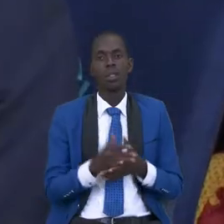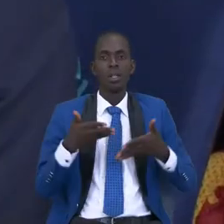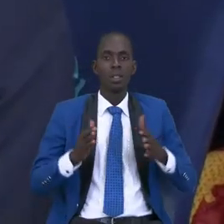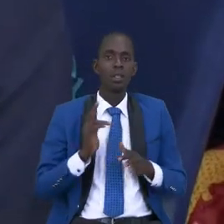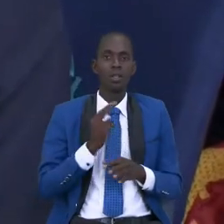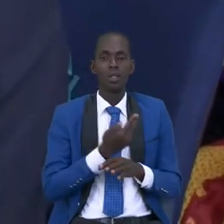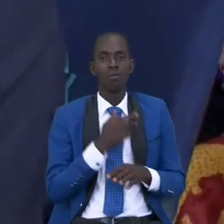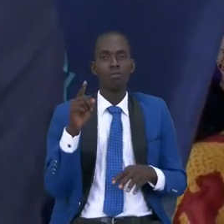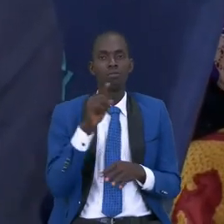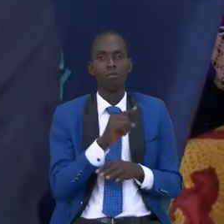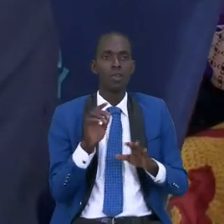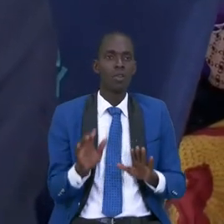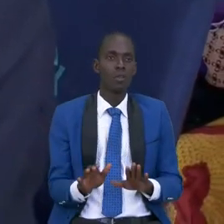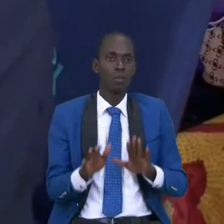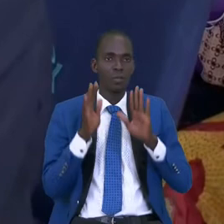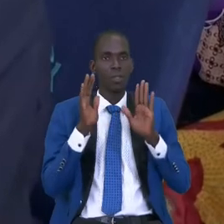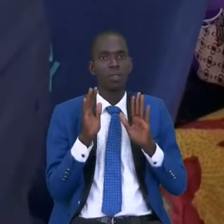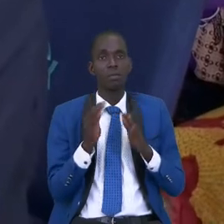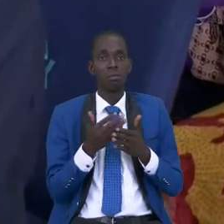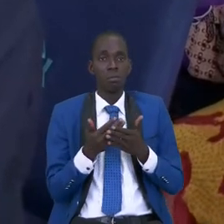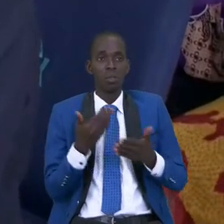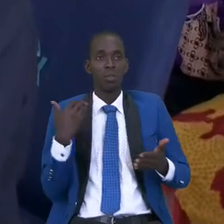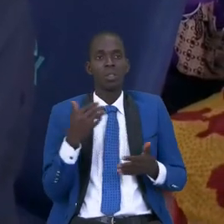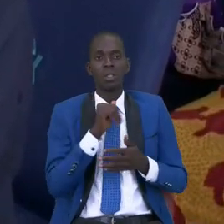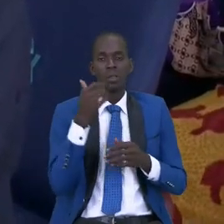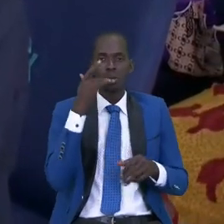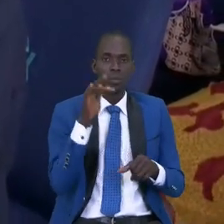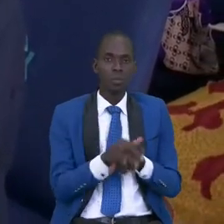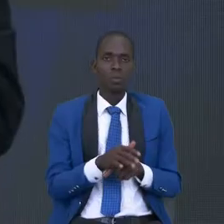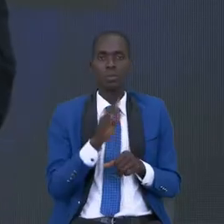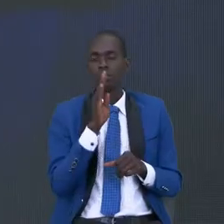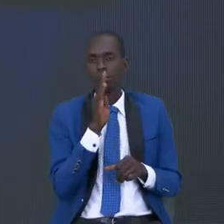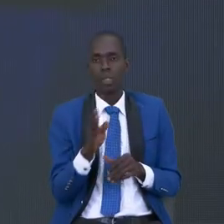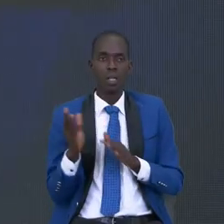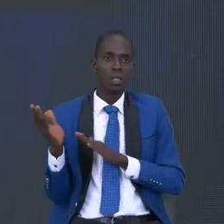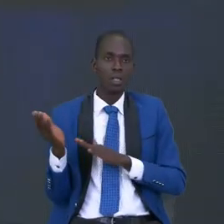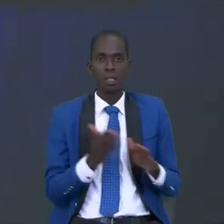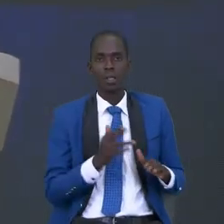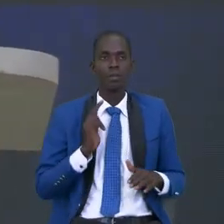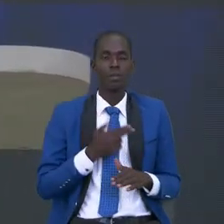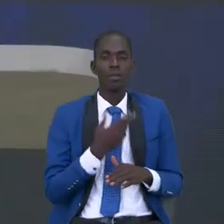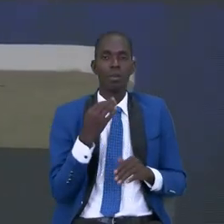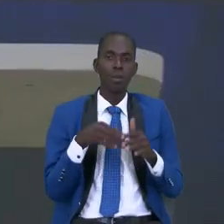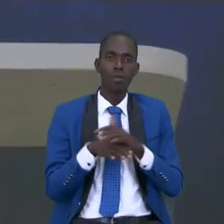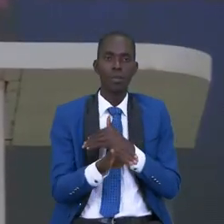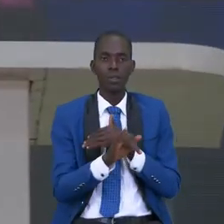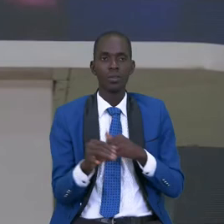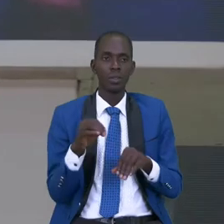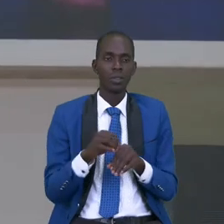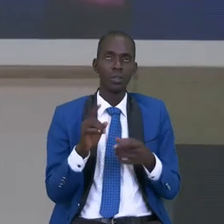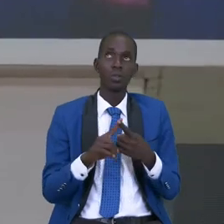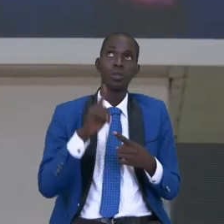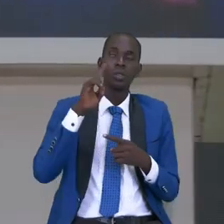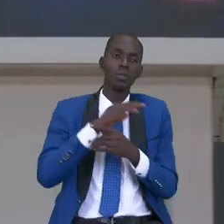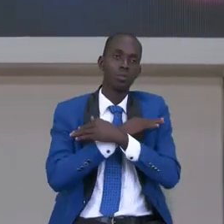therefore fear lest a promise being left us of entering in into his